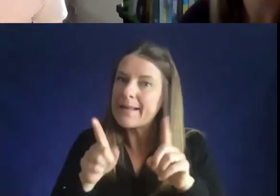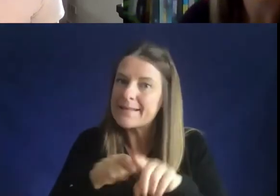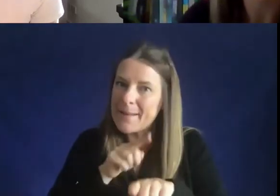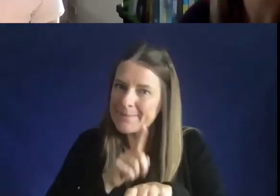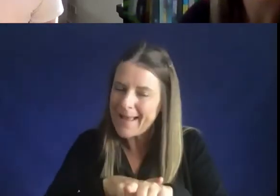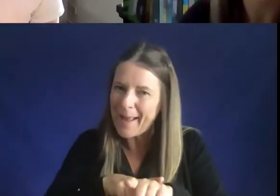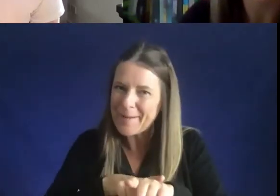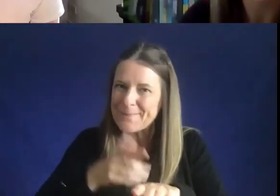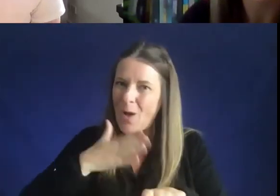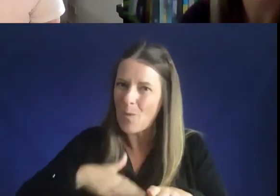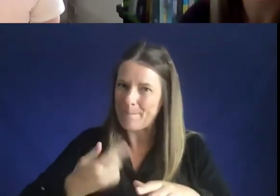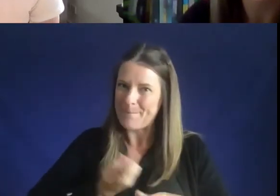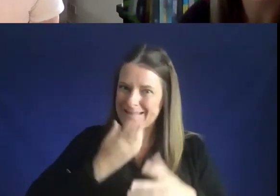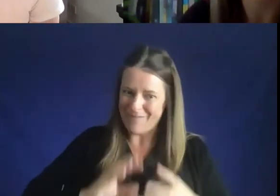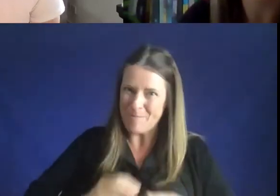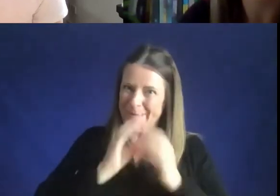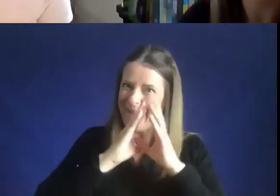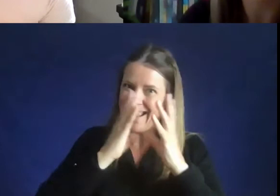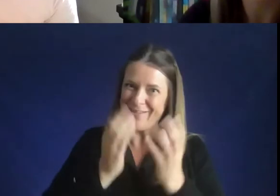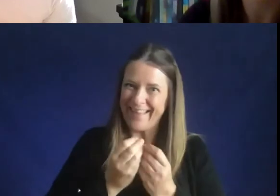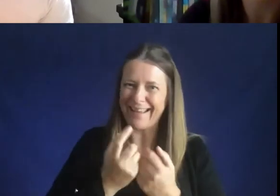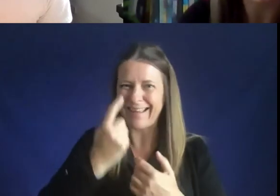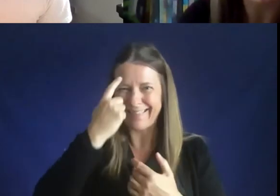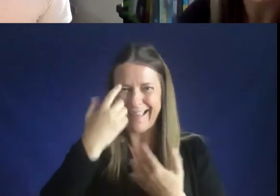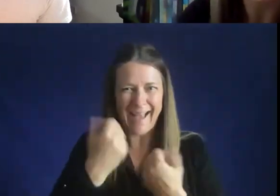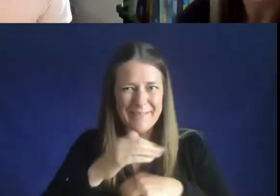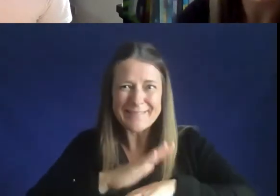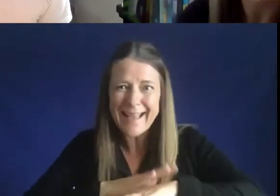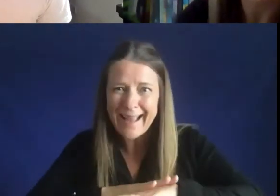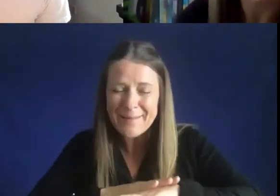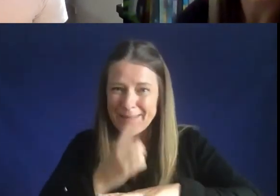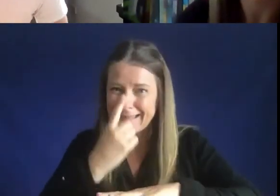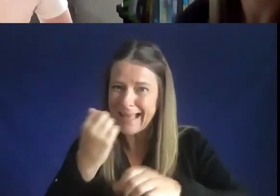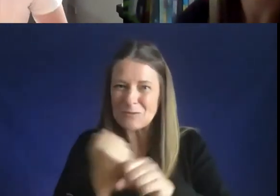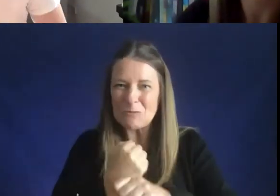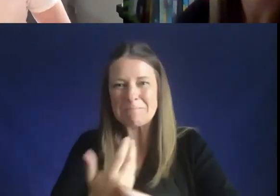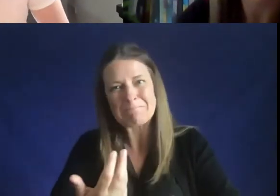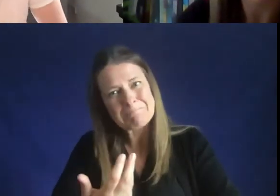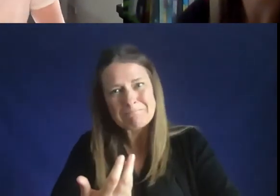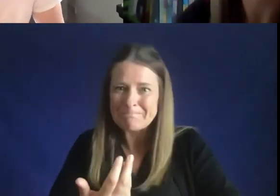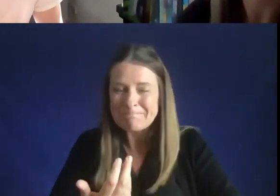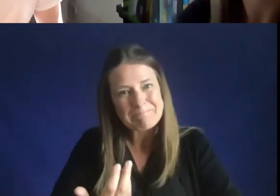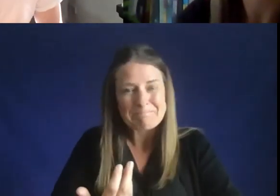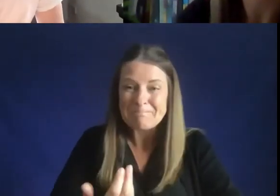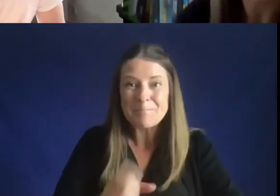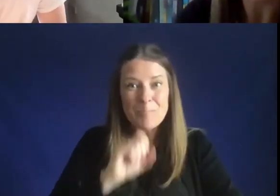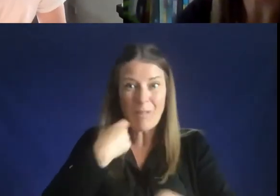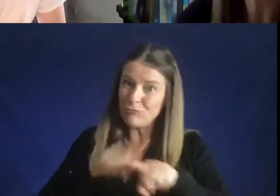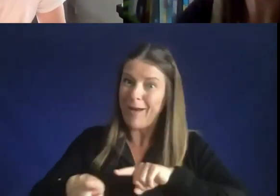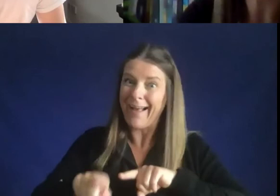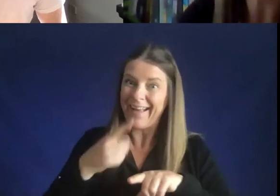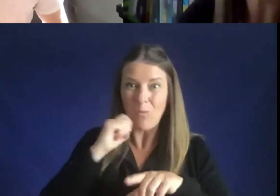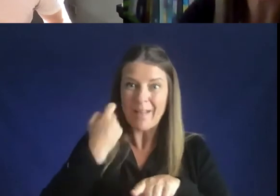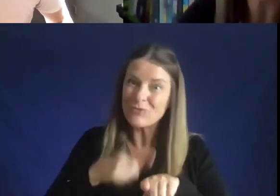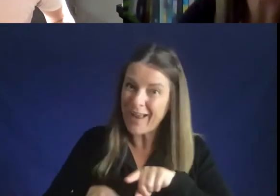them all, and I don't know if I have the time for that. But definitely make as many as I can, I suppose. And I